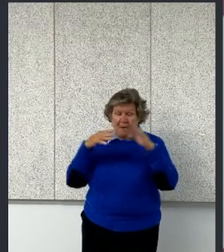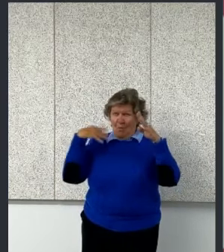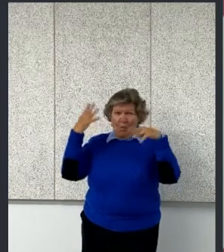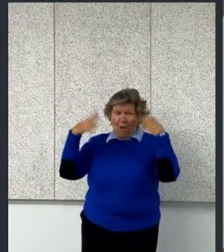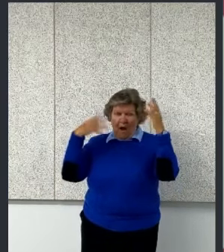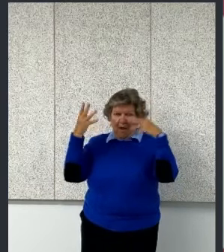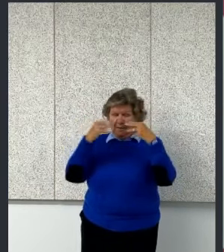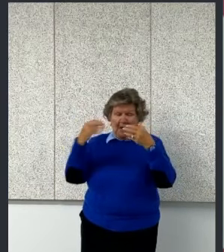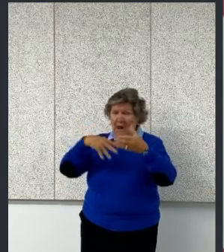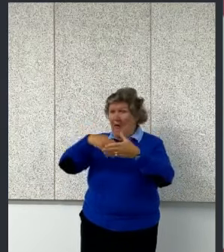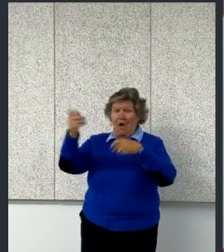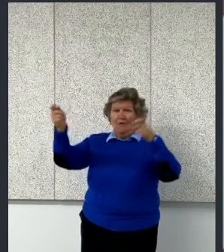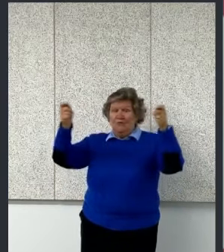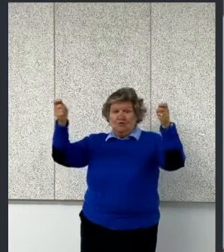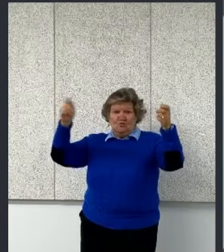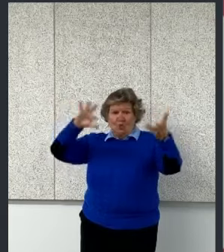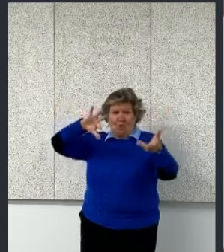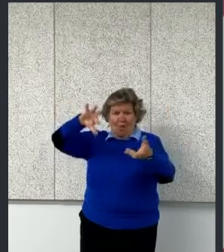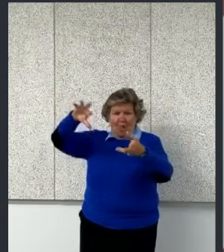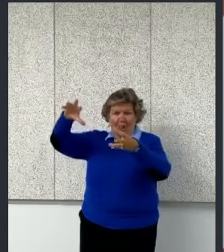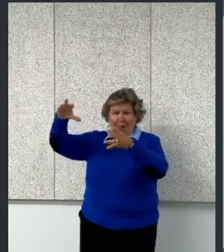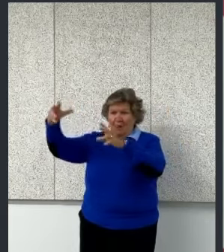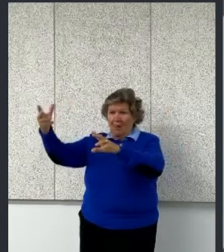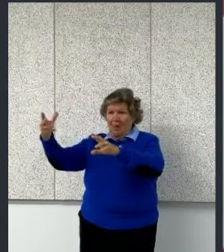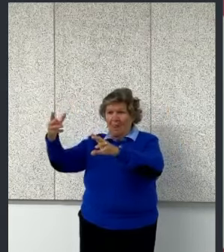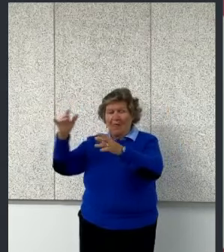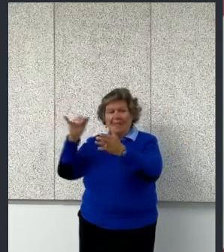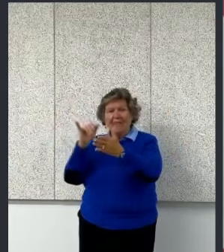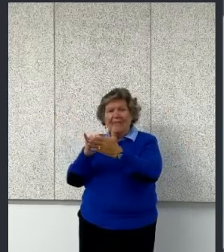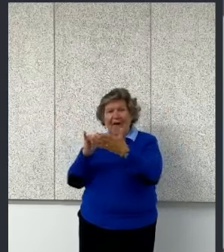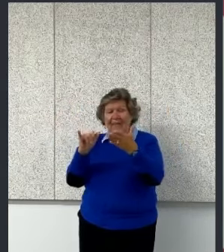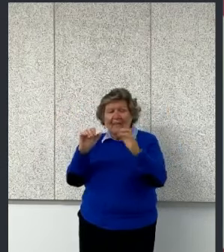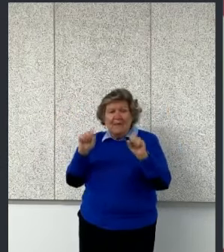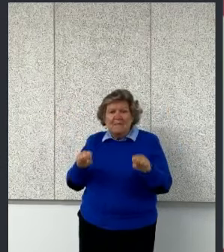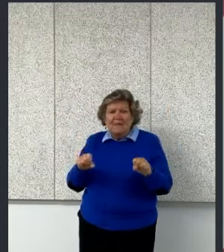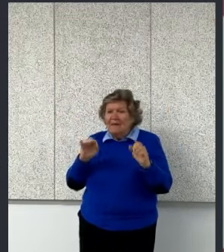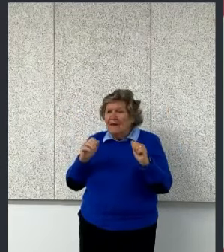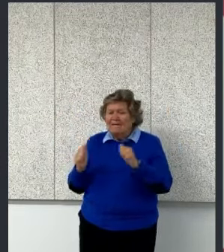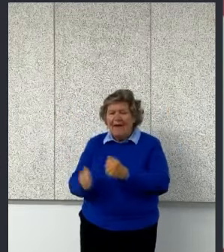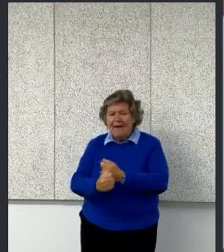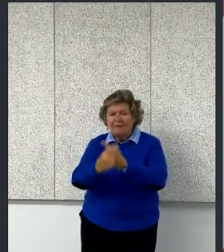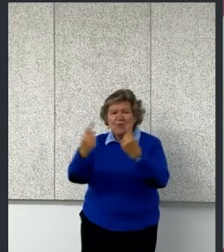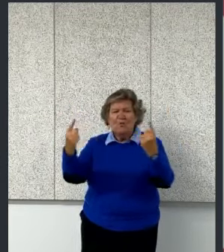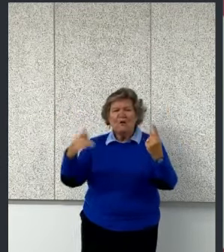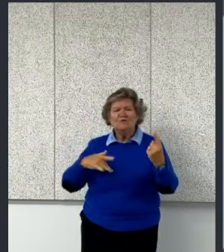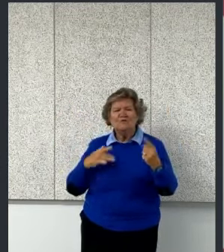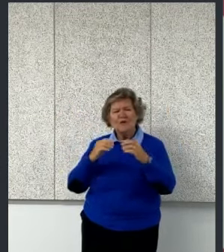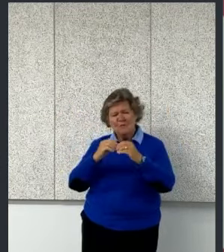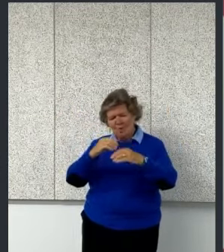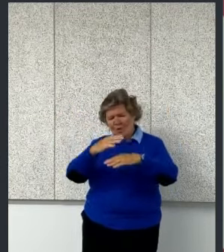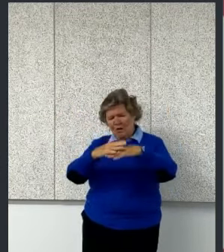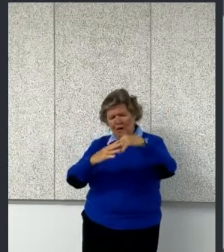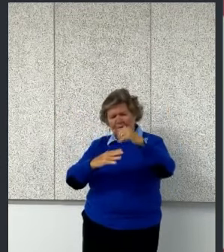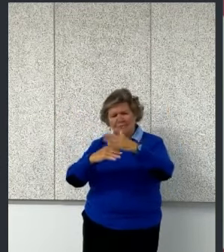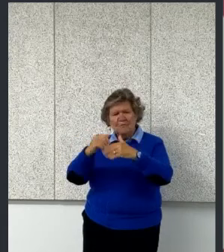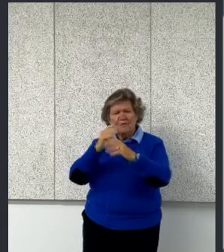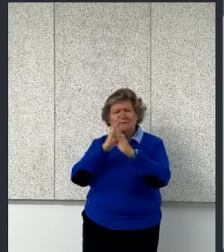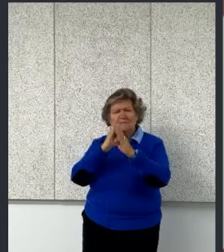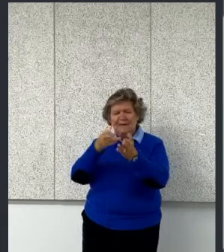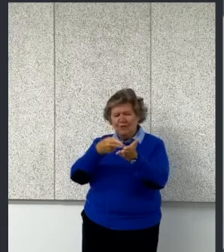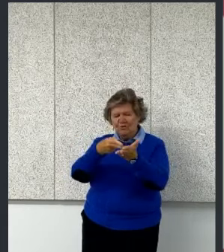think the ability of everyone to feel more comfortable speaking truth to